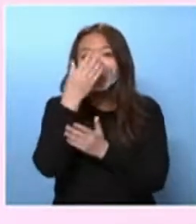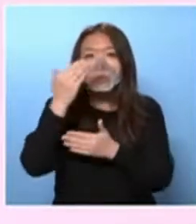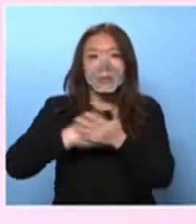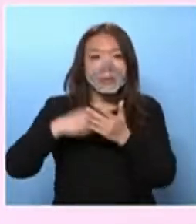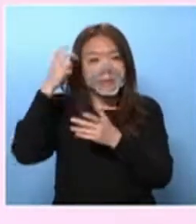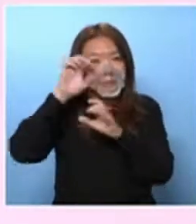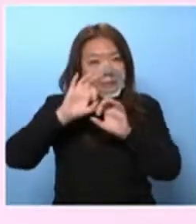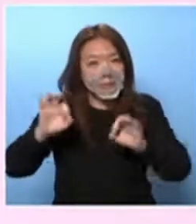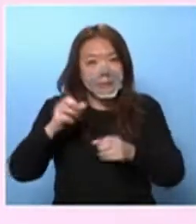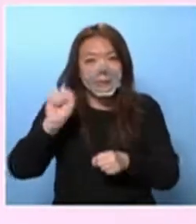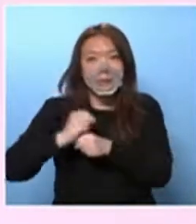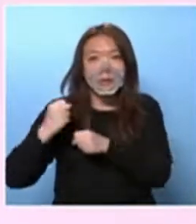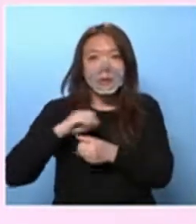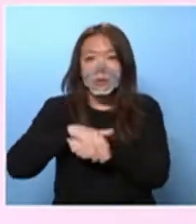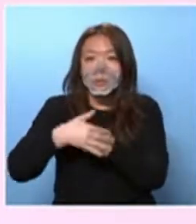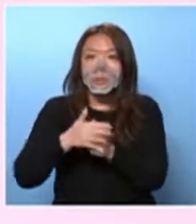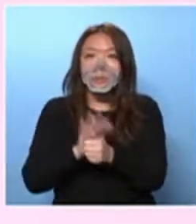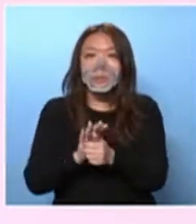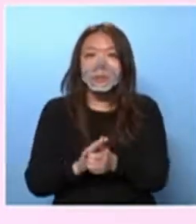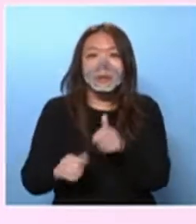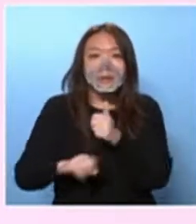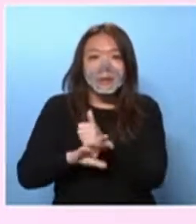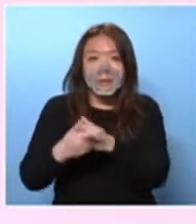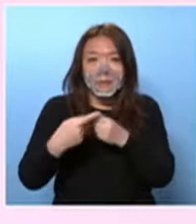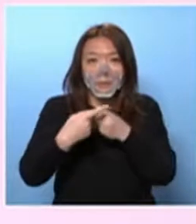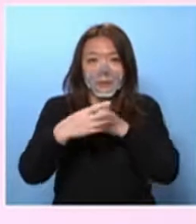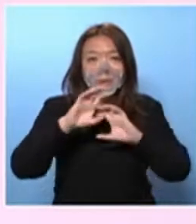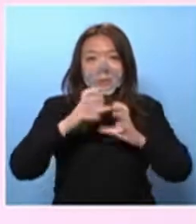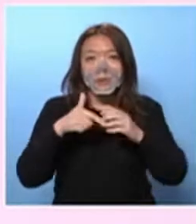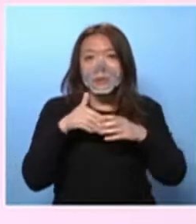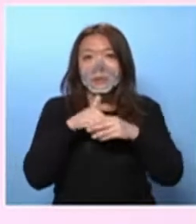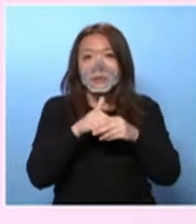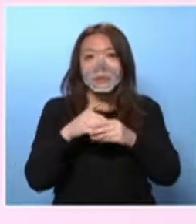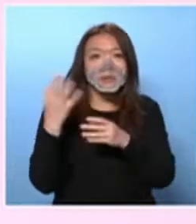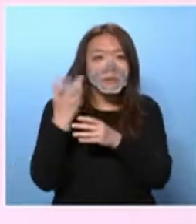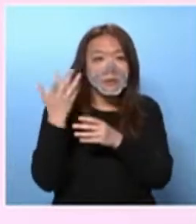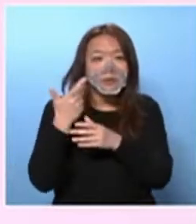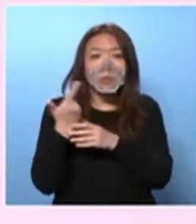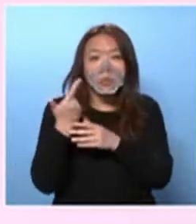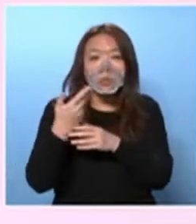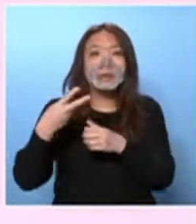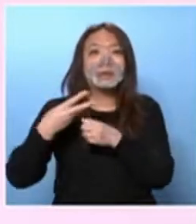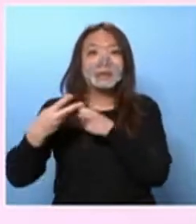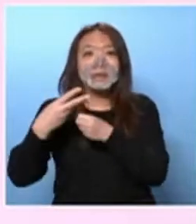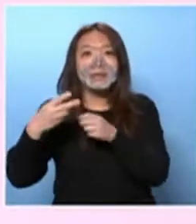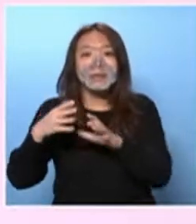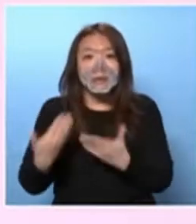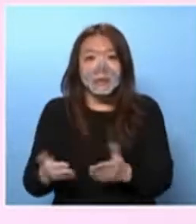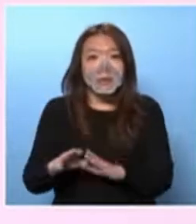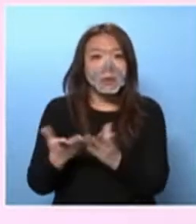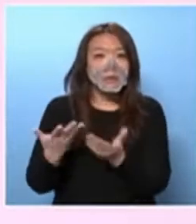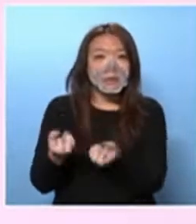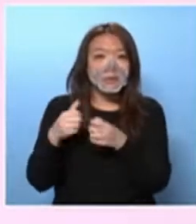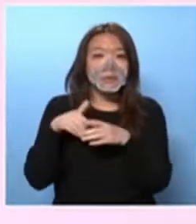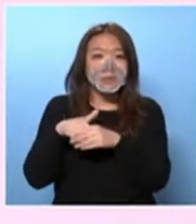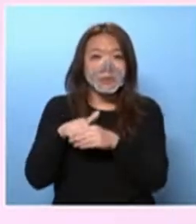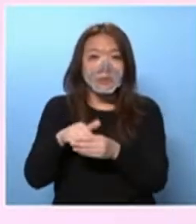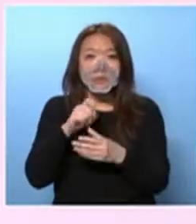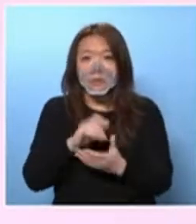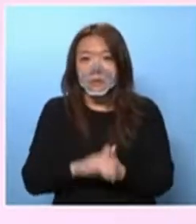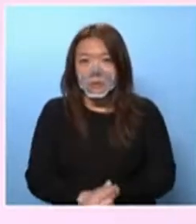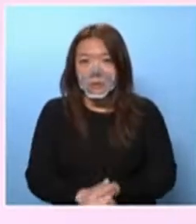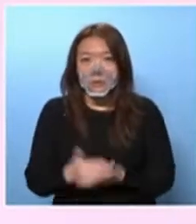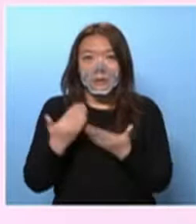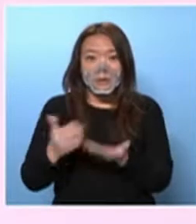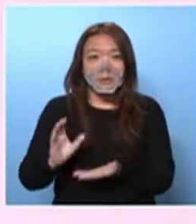further promoting decarbonization and enhancing environmental protection in Hong Kong. The first round of GTF applications received an overwhelming response,